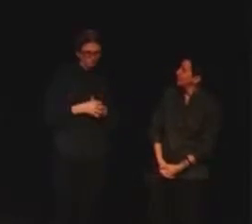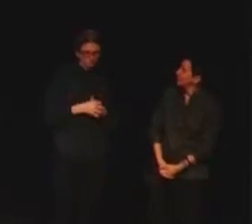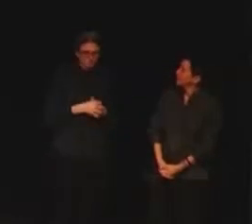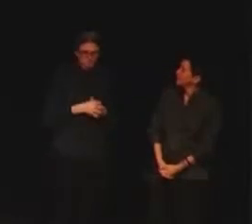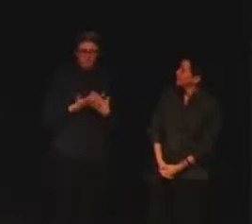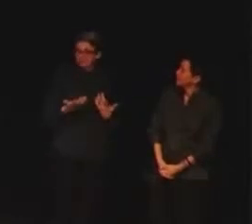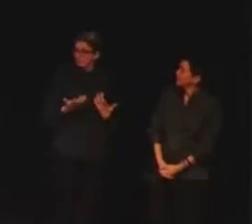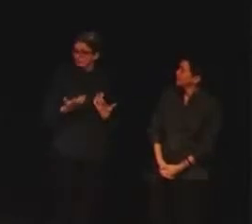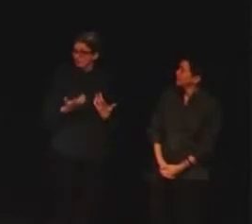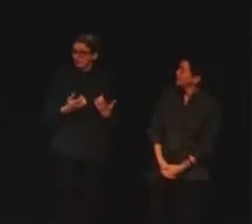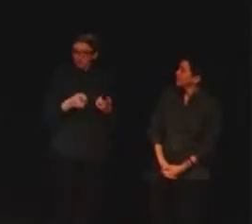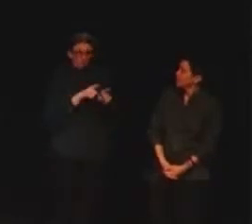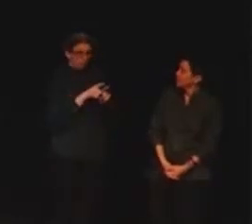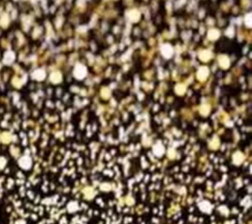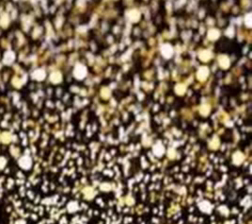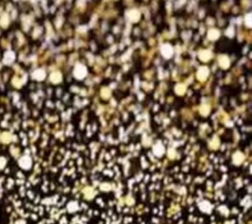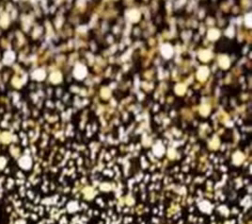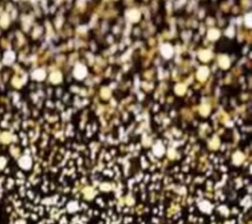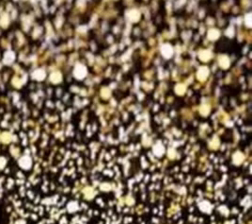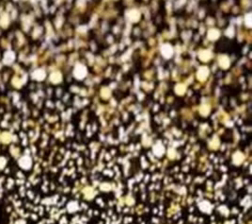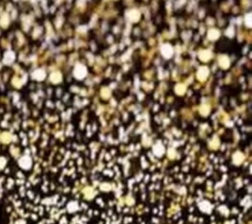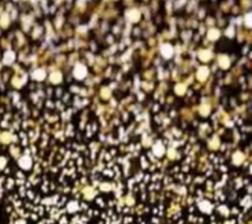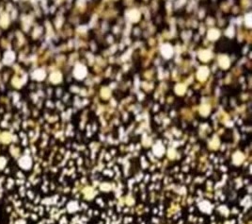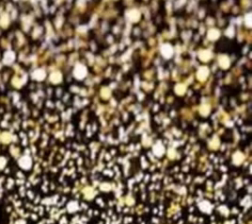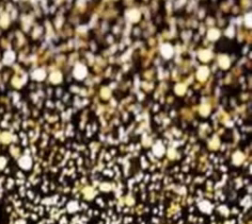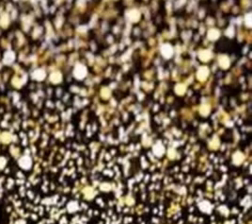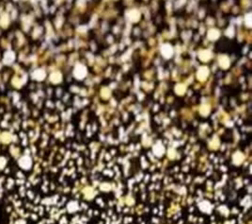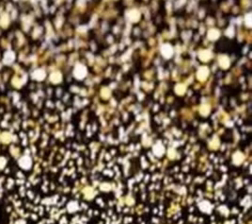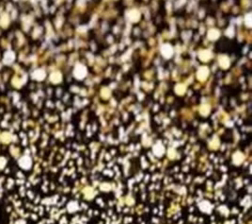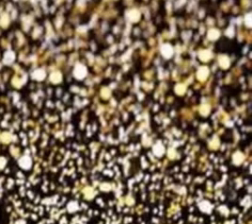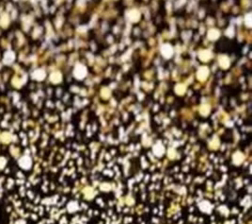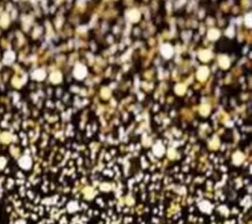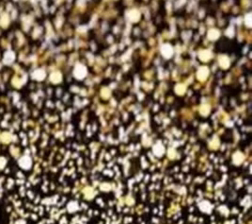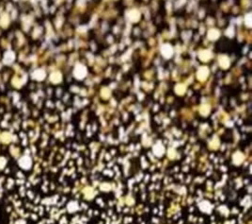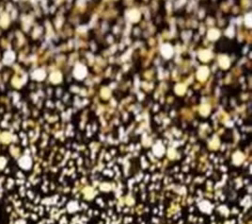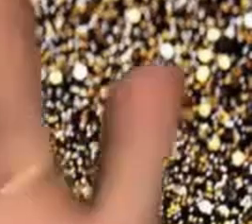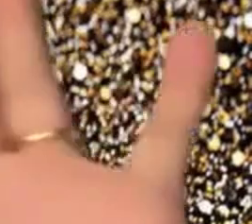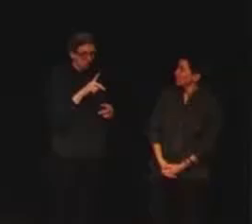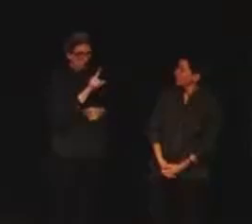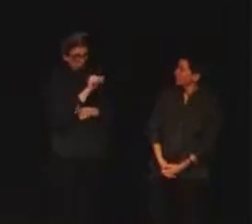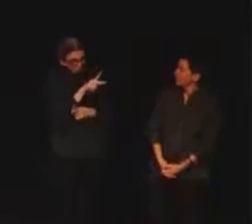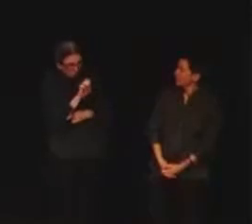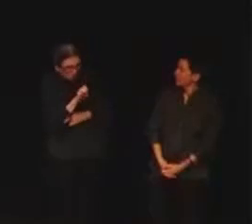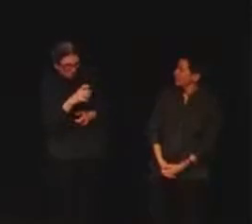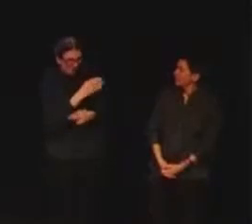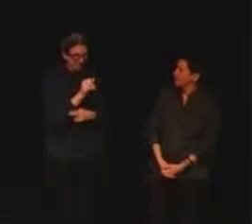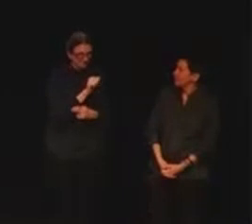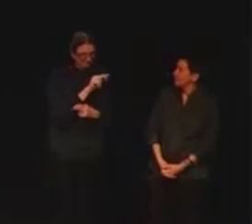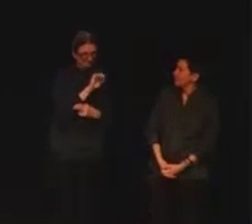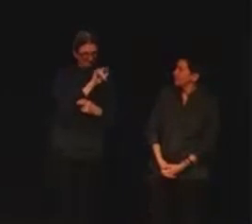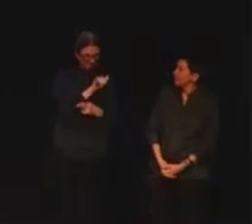I also wanted to thank the folks at Extra Special, both Andy and Luke, for making such